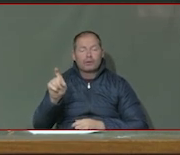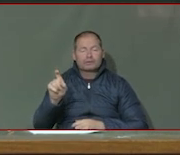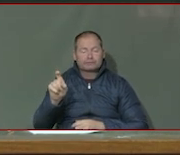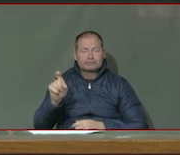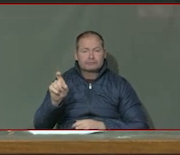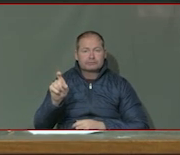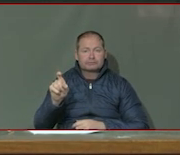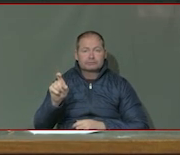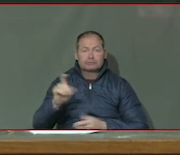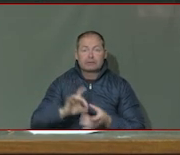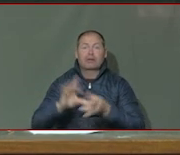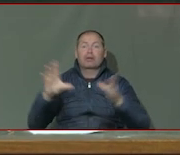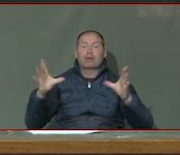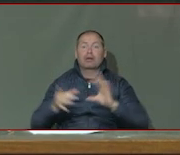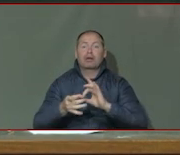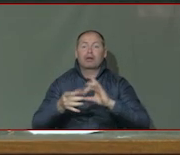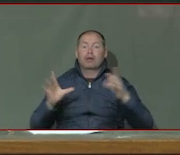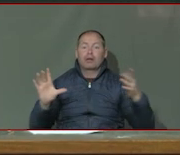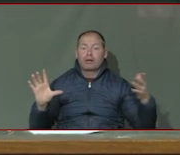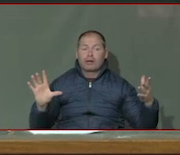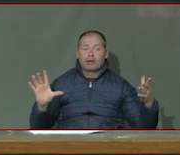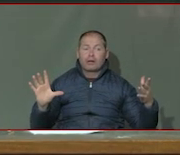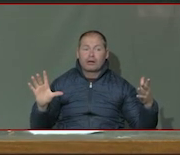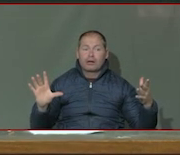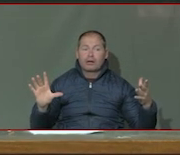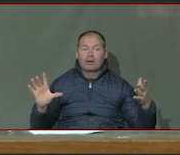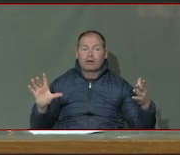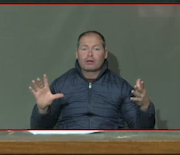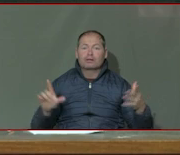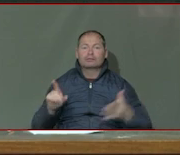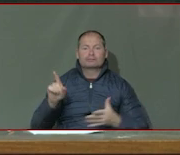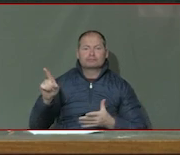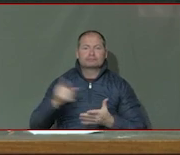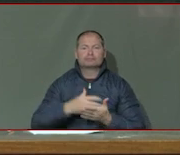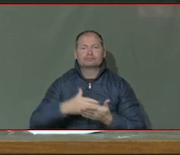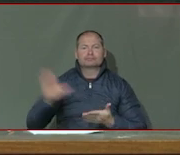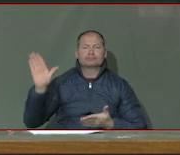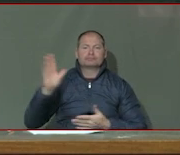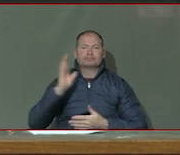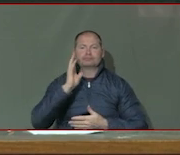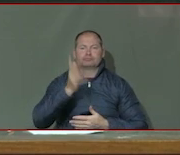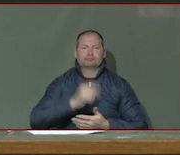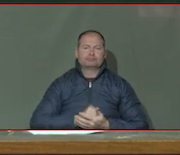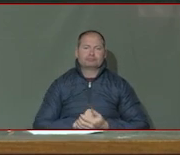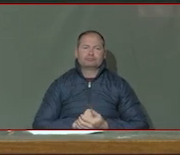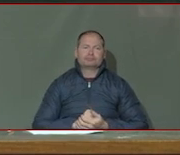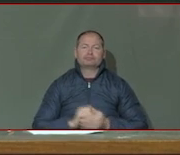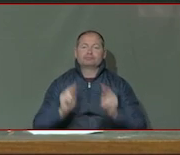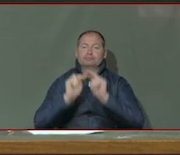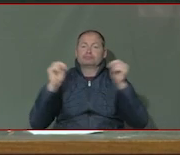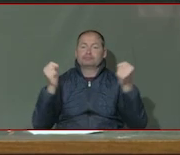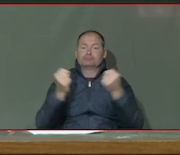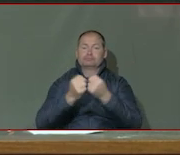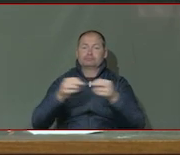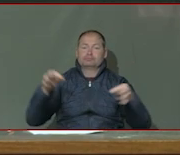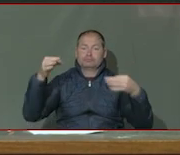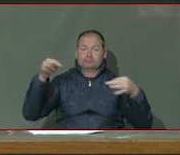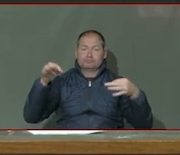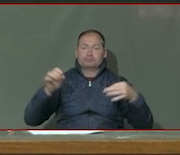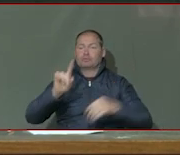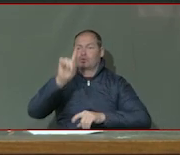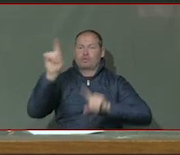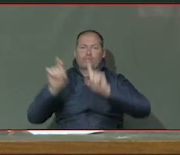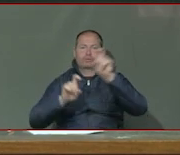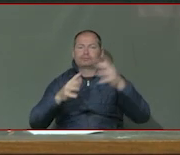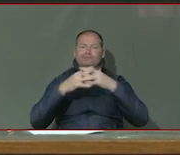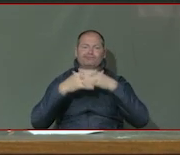are disjointed, they will throw it out on the national panel. If you